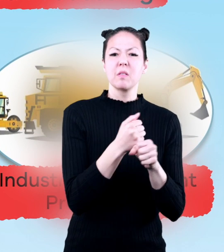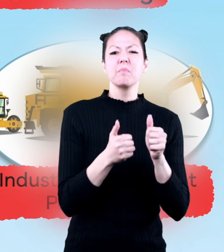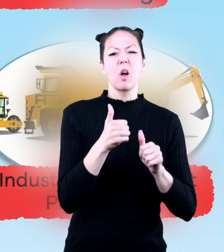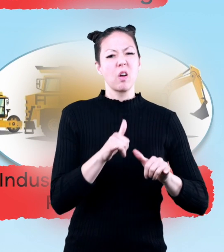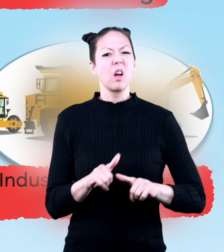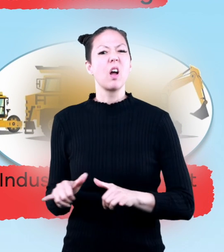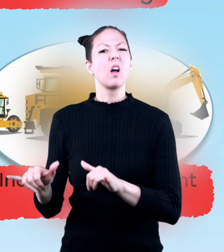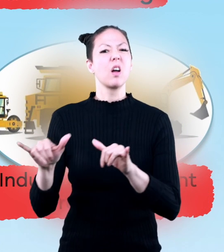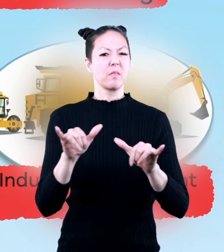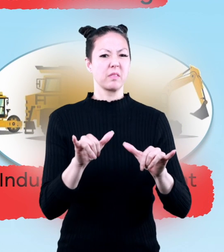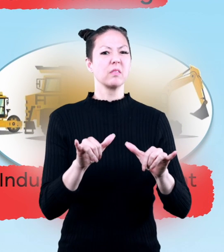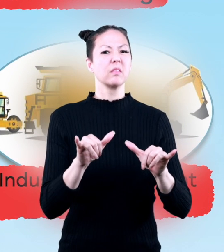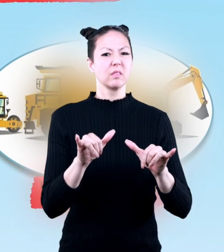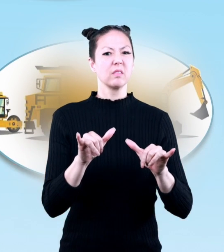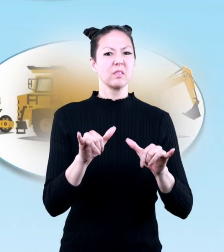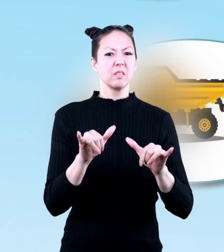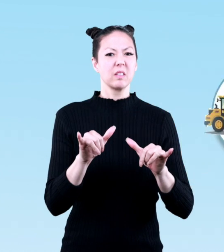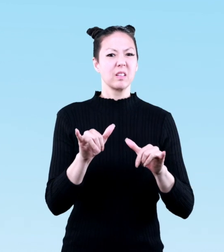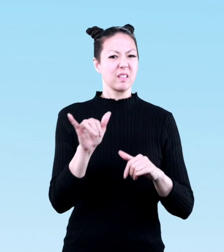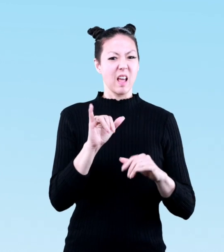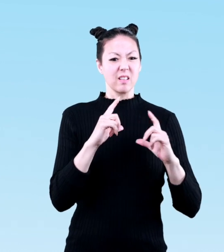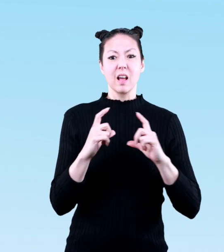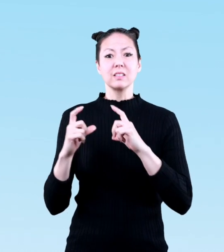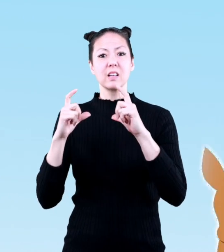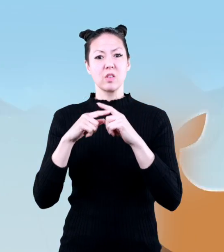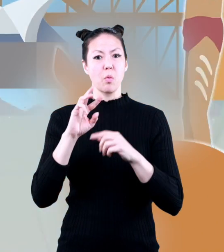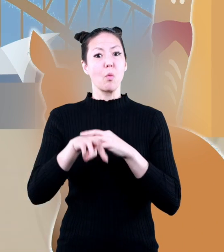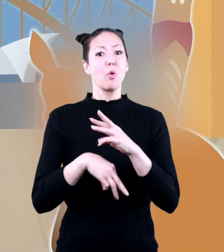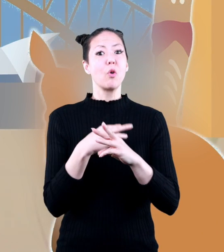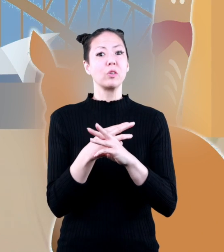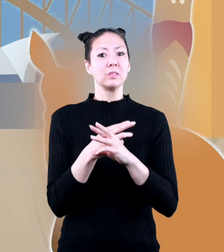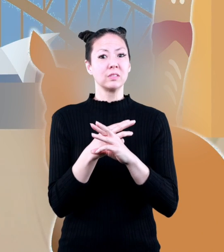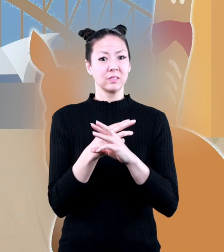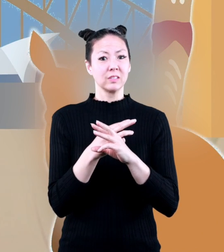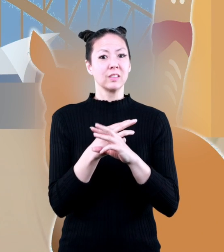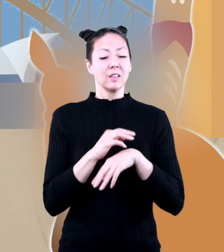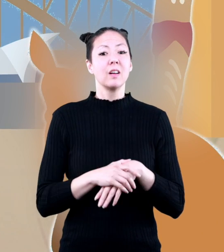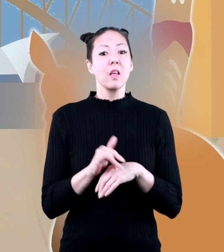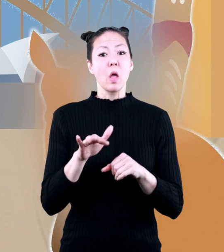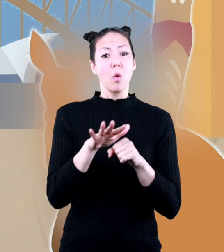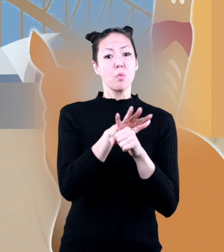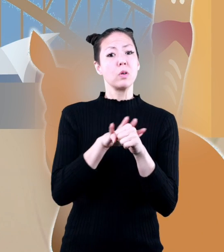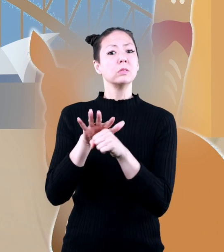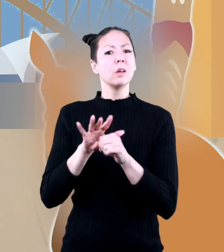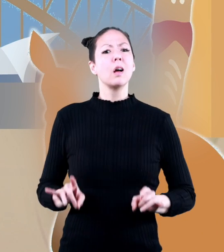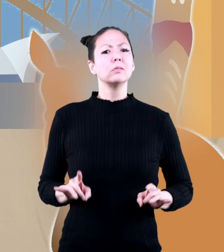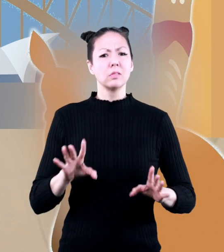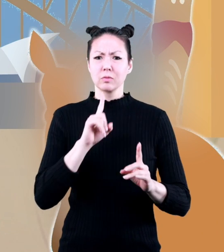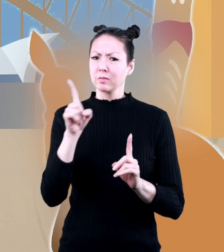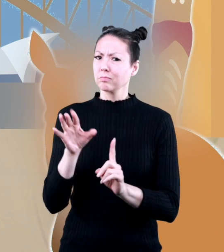equipment production are the most common. Like nearly all of the other continents in the world,